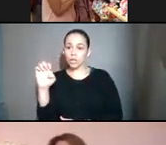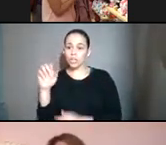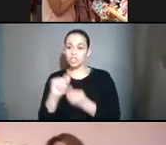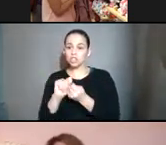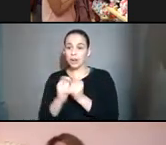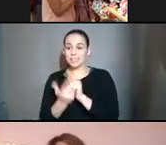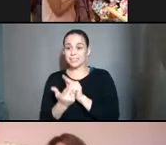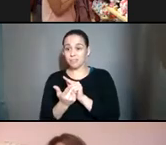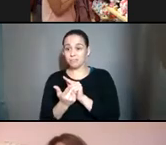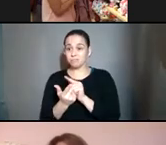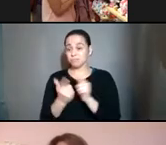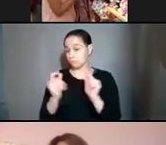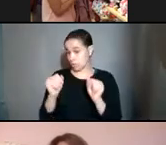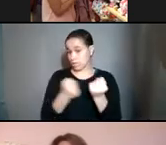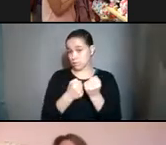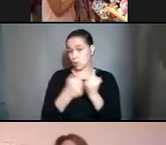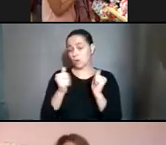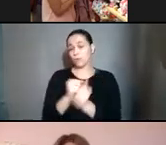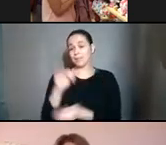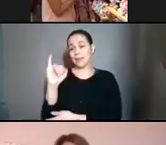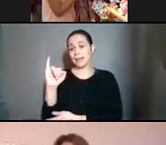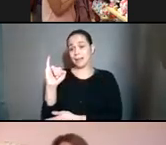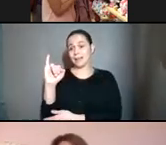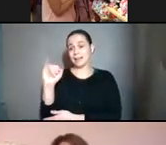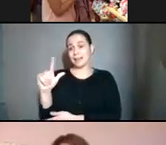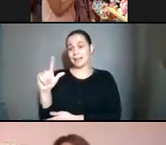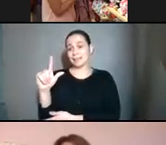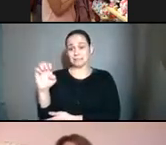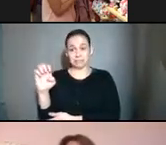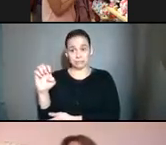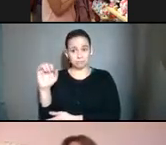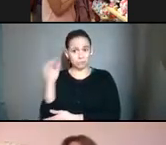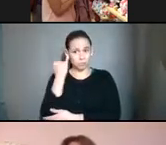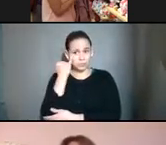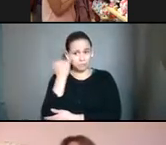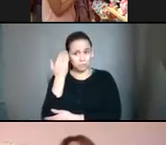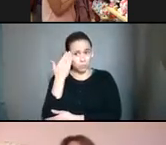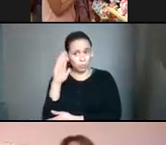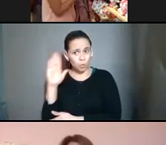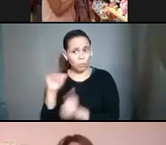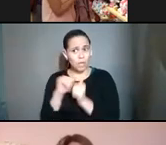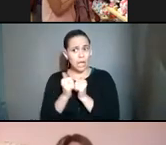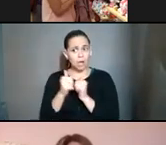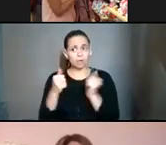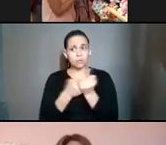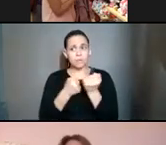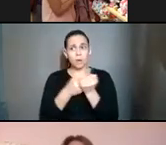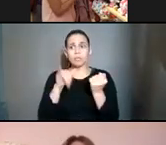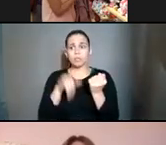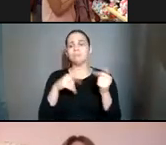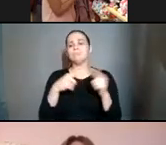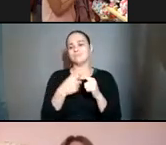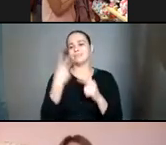if you're unfamiliar with how to use that, we can get that help for you. It will translate everything on the screen